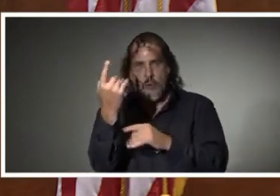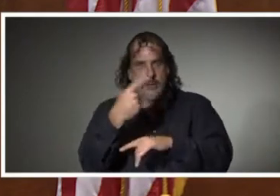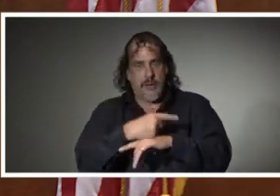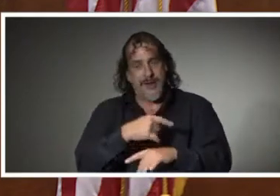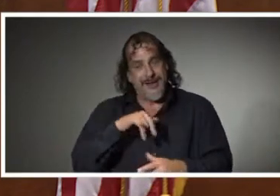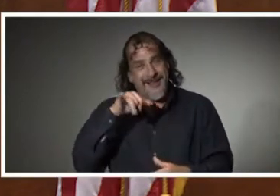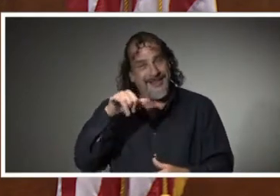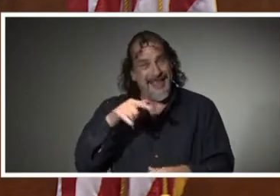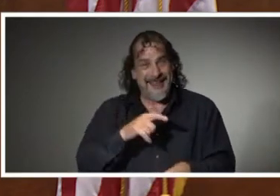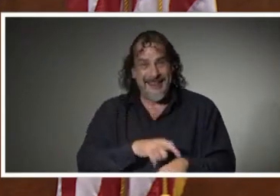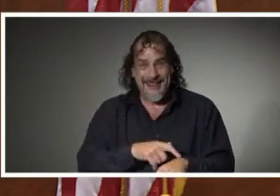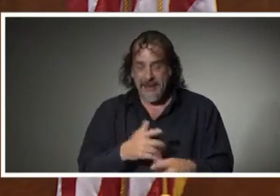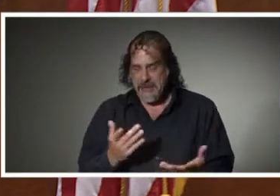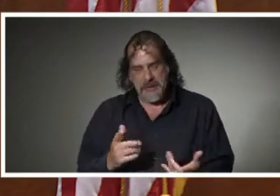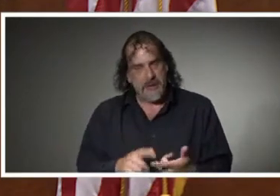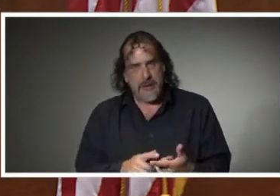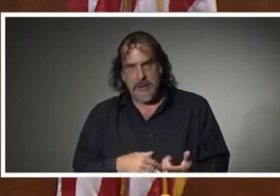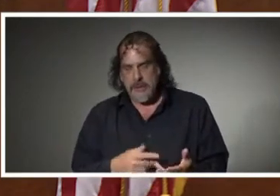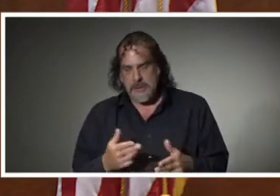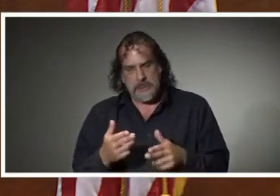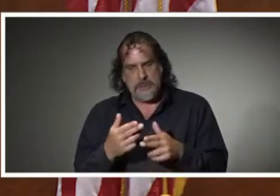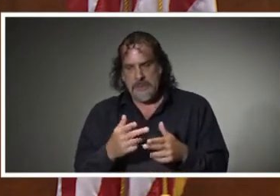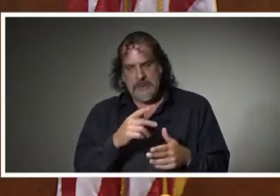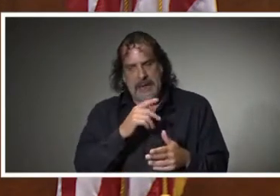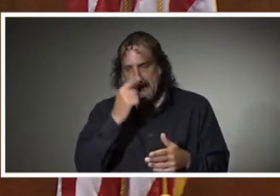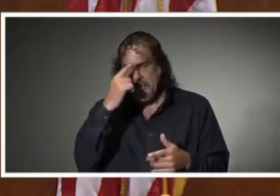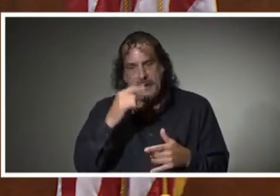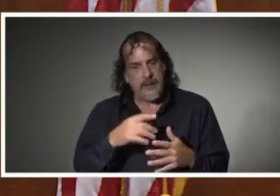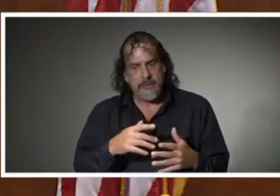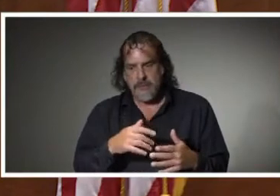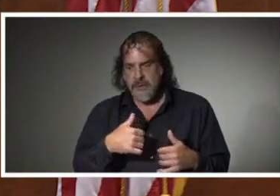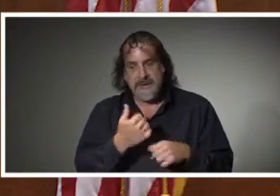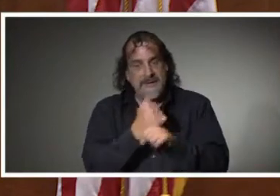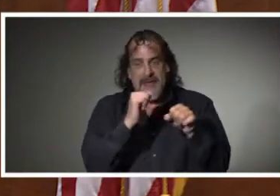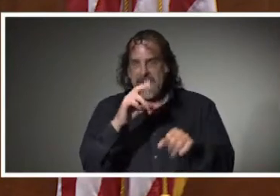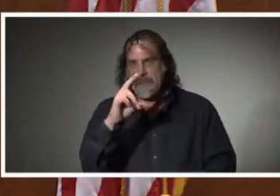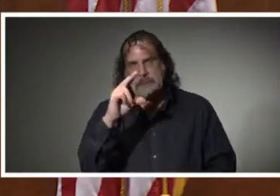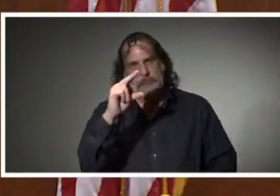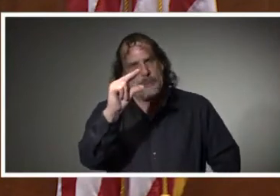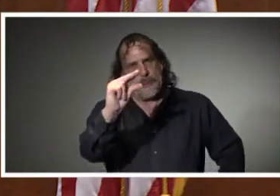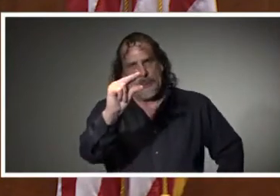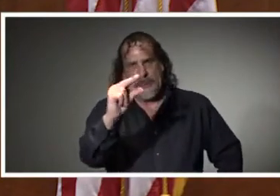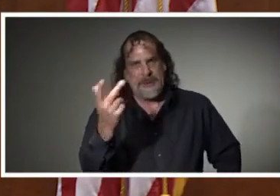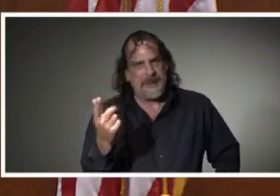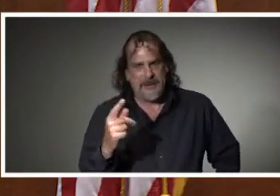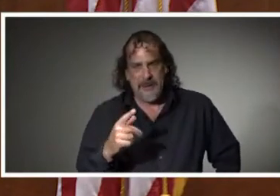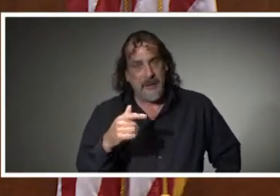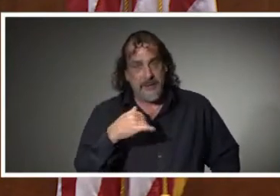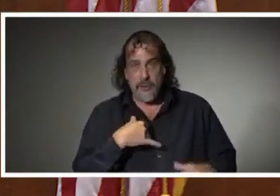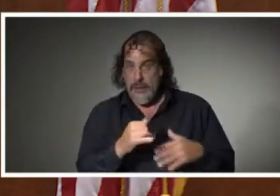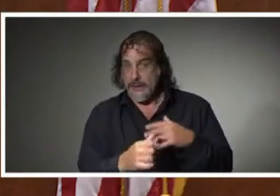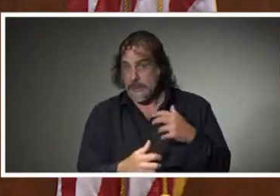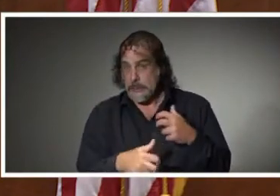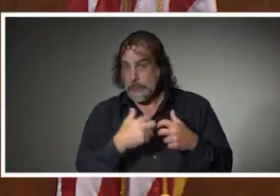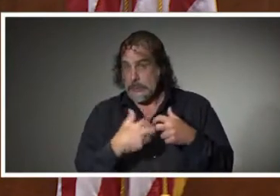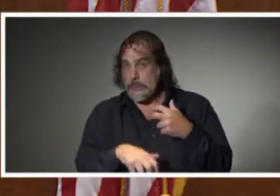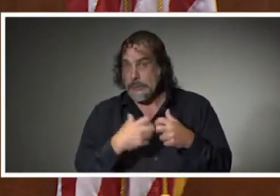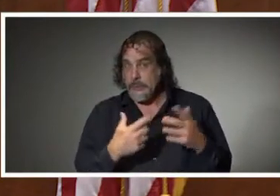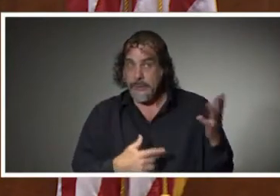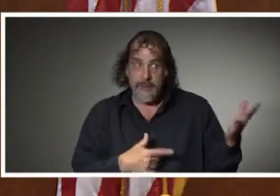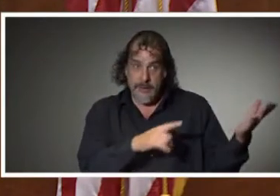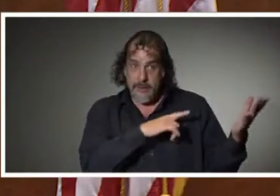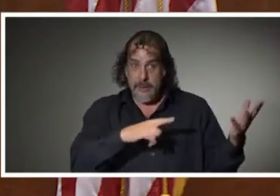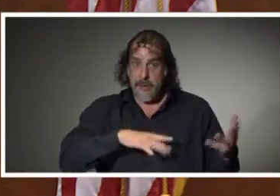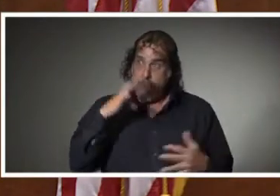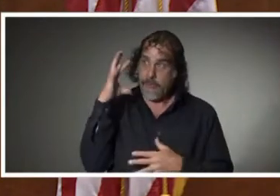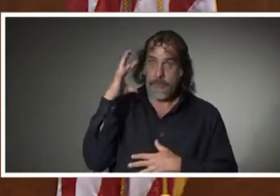then, it would only be potentially remotely safe. So what does that mean? That puts us in a difficult spot because the legislature